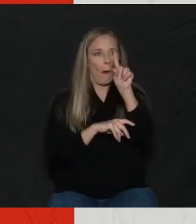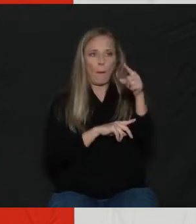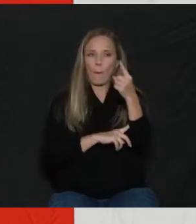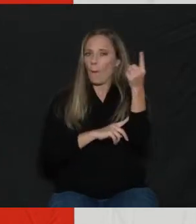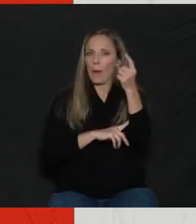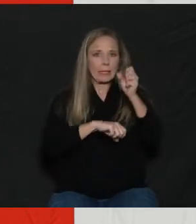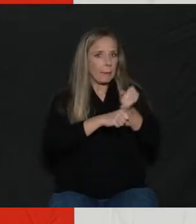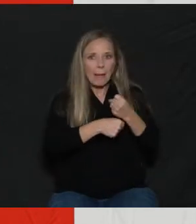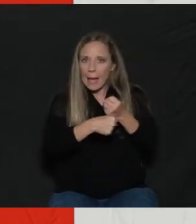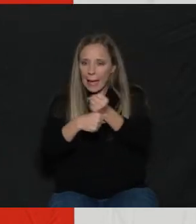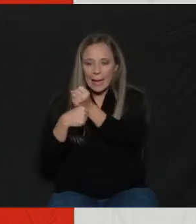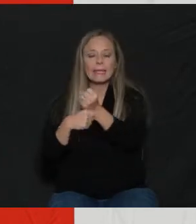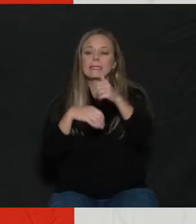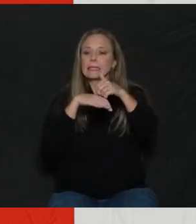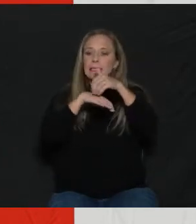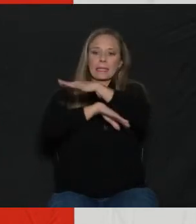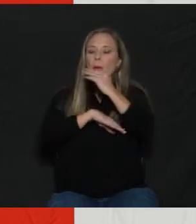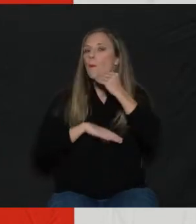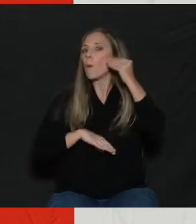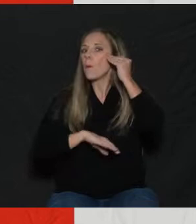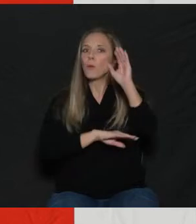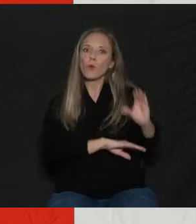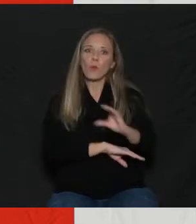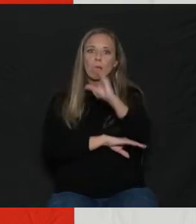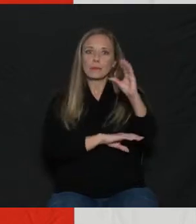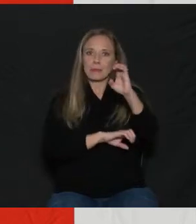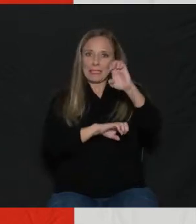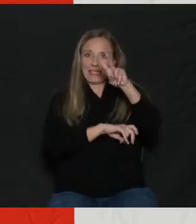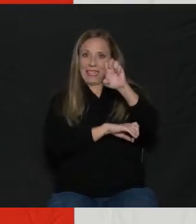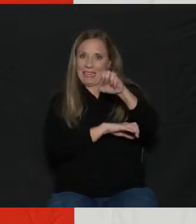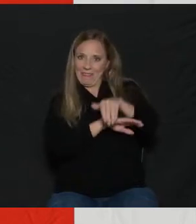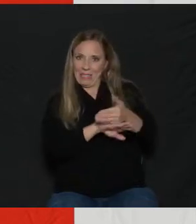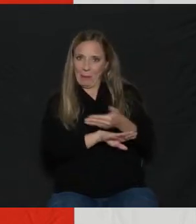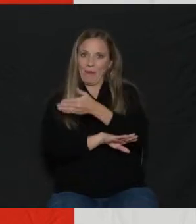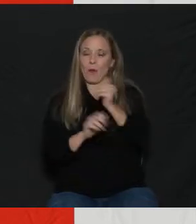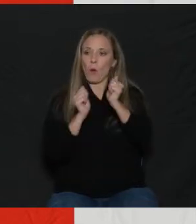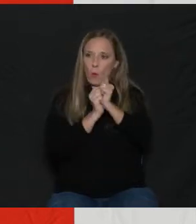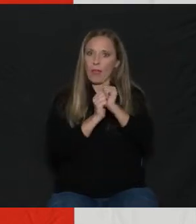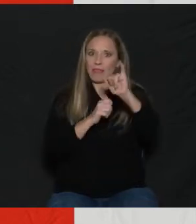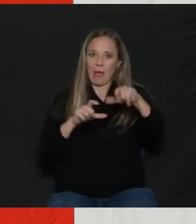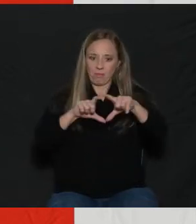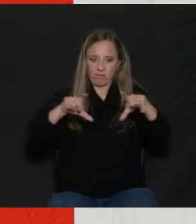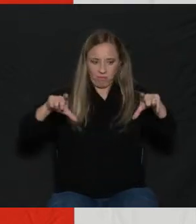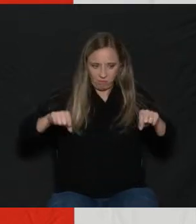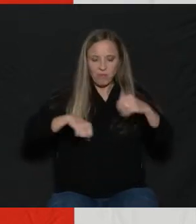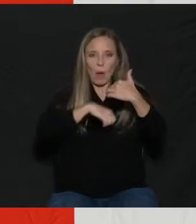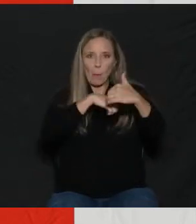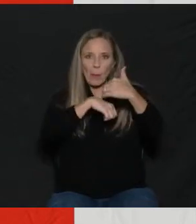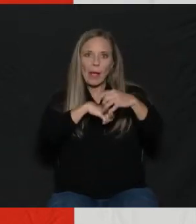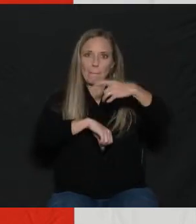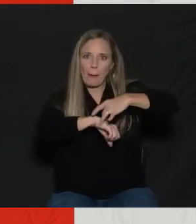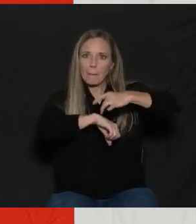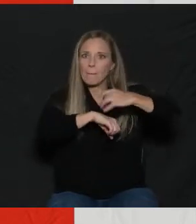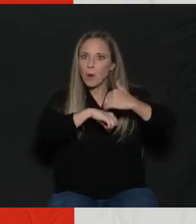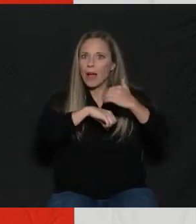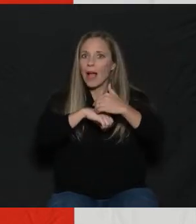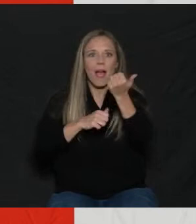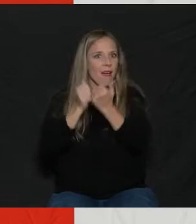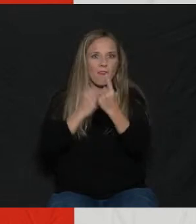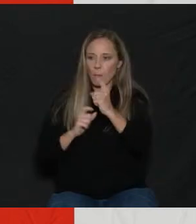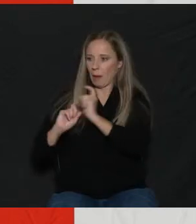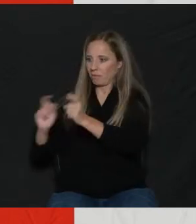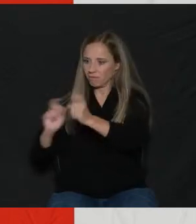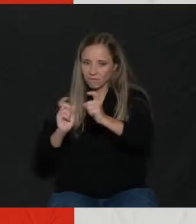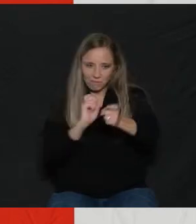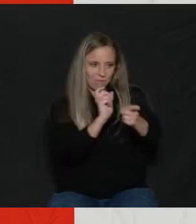and he always sent us home on Christmas Eve with pumpkin bread, a loaf of pumpkin bread. Everybody got one. And then we would